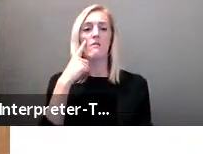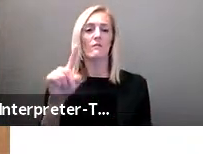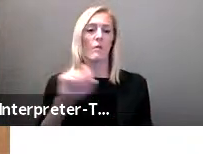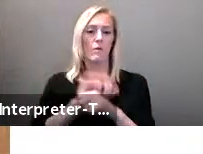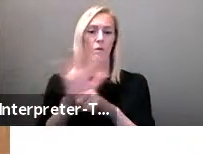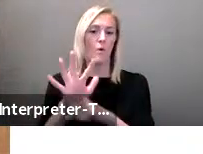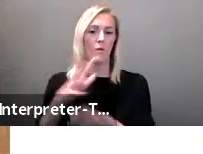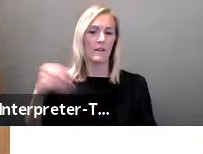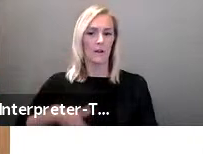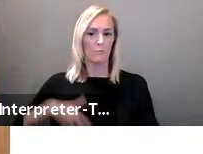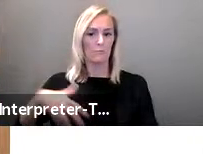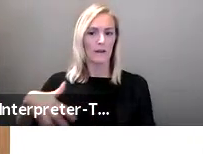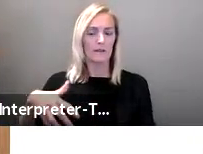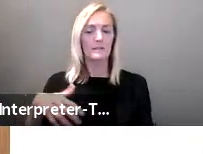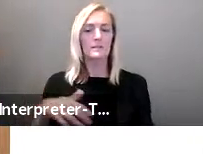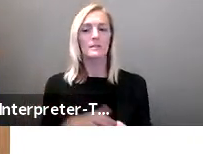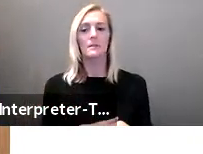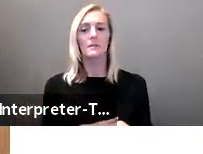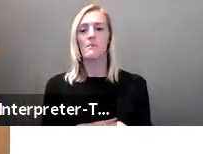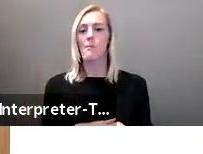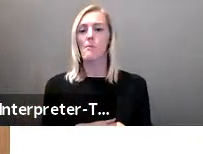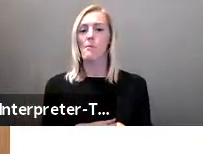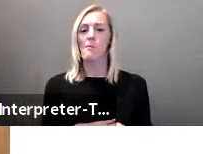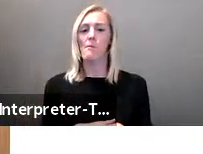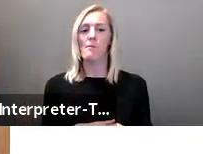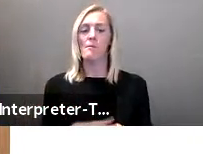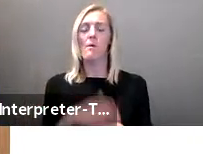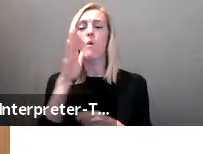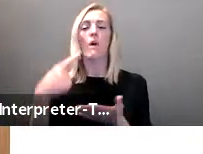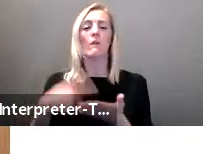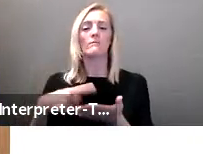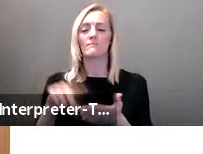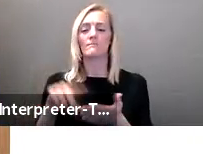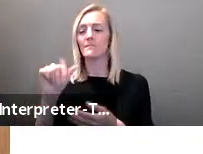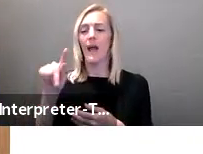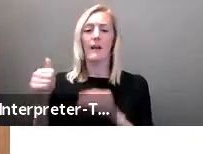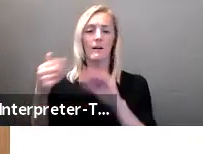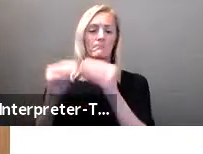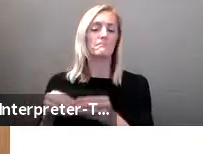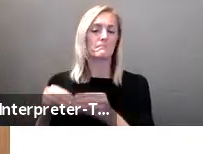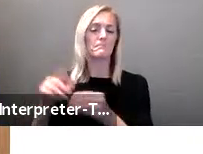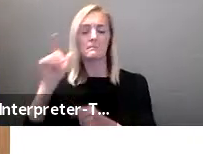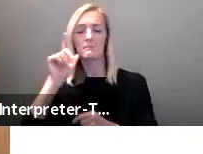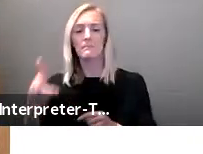about that data, what we found in our Collecting Voices later. But we're also working on a